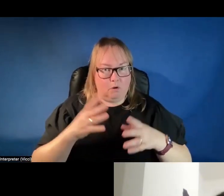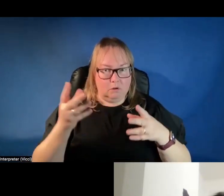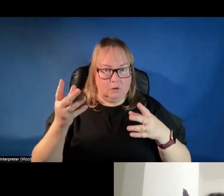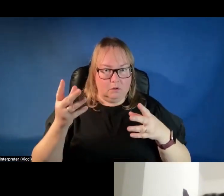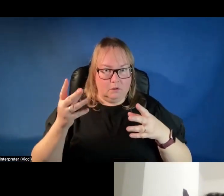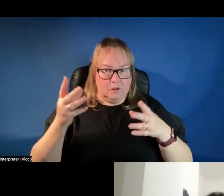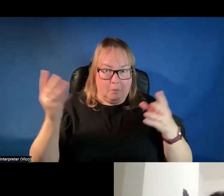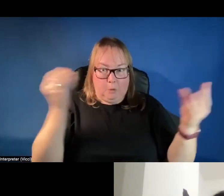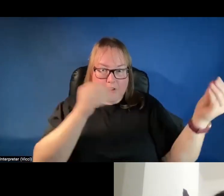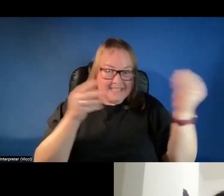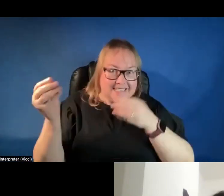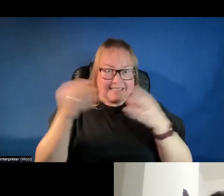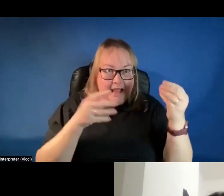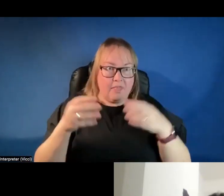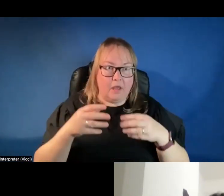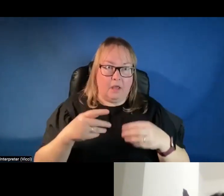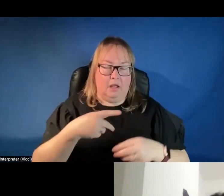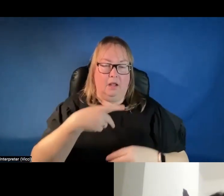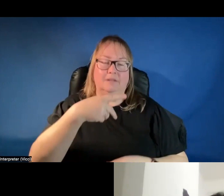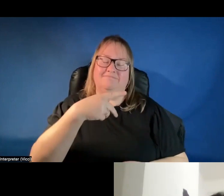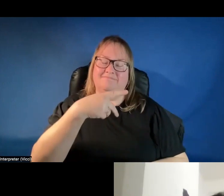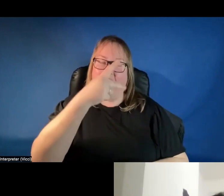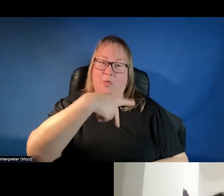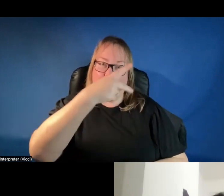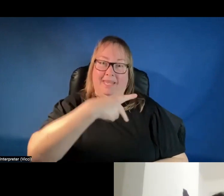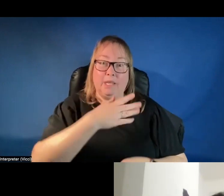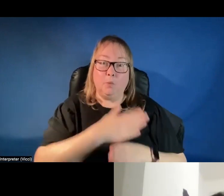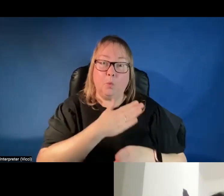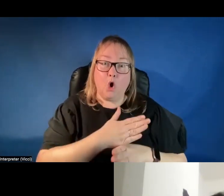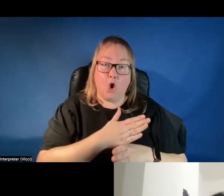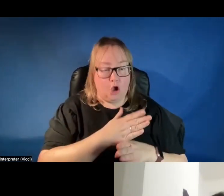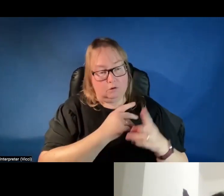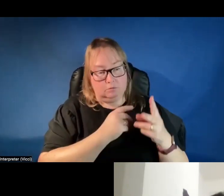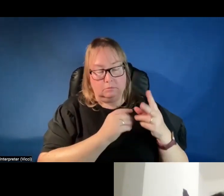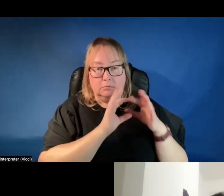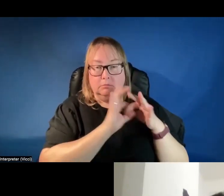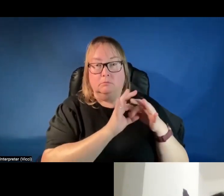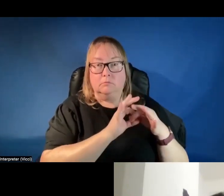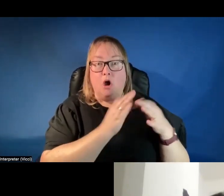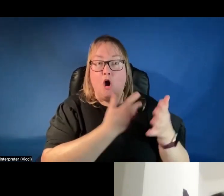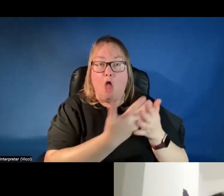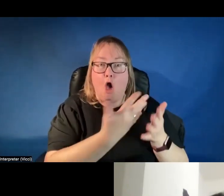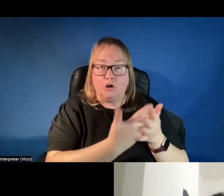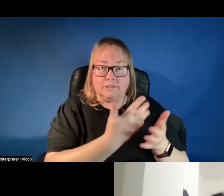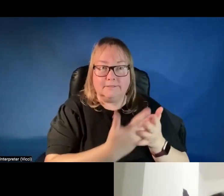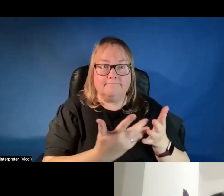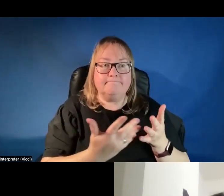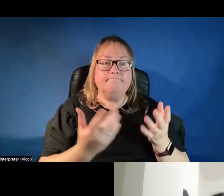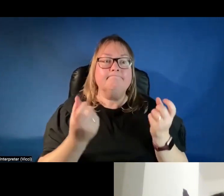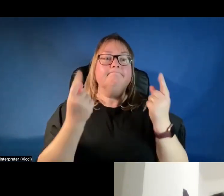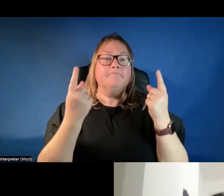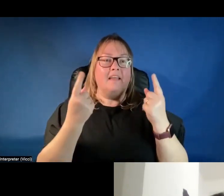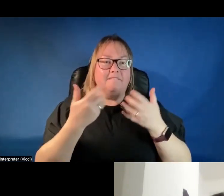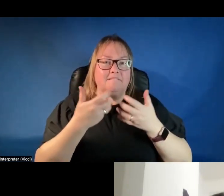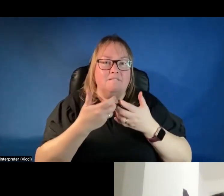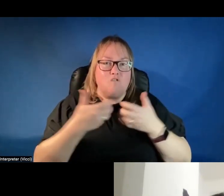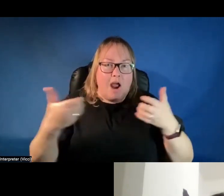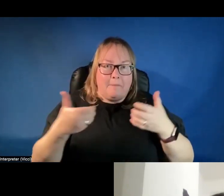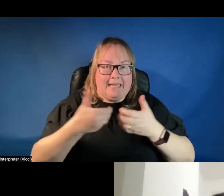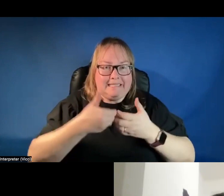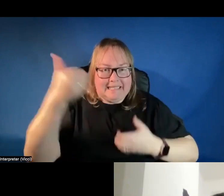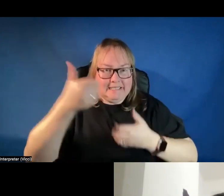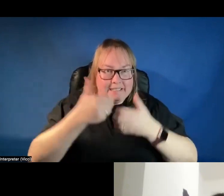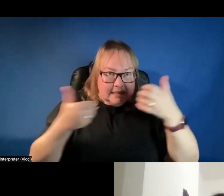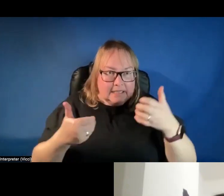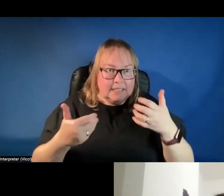mean, Jen and I work together quite a lot, and I feel like there is definitely an embracing of a fragmented approach that goes through. We